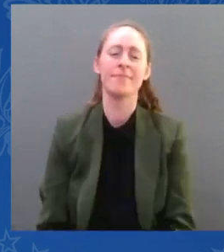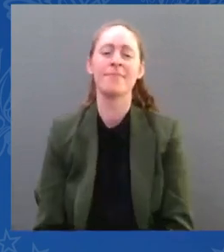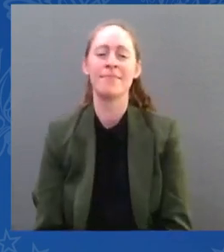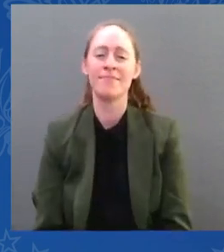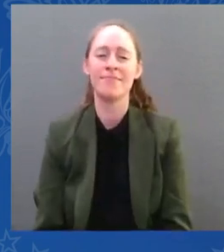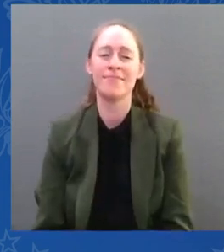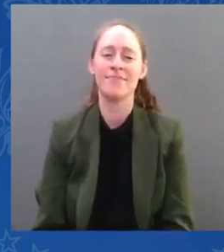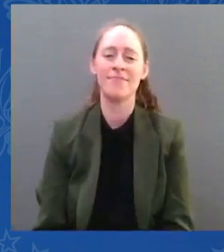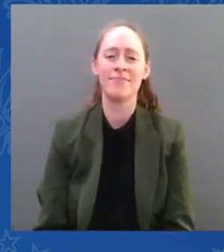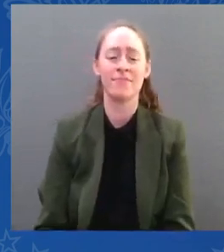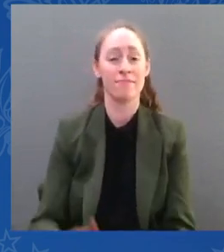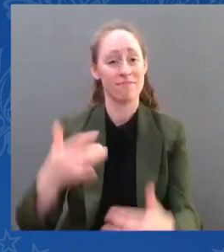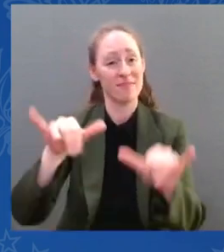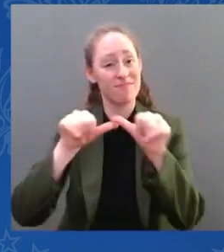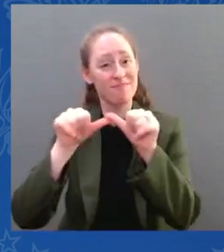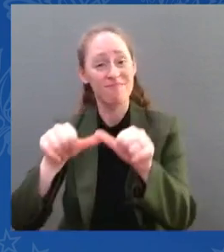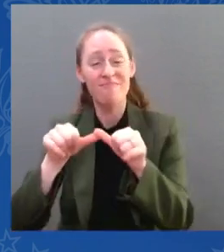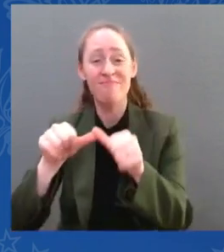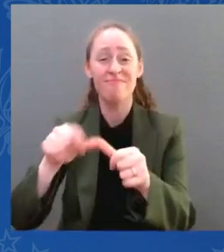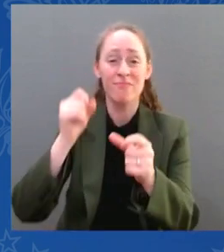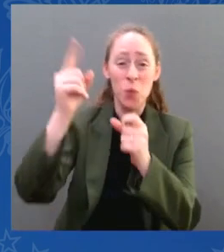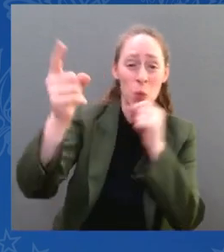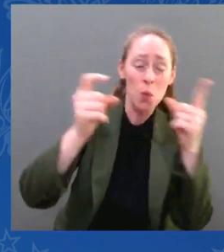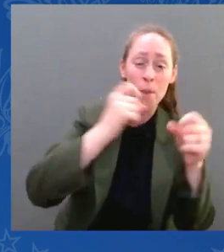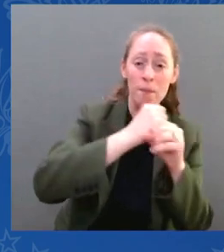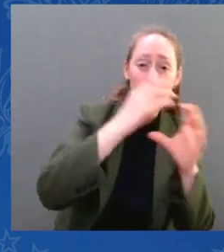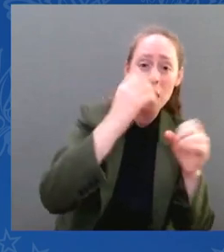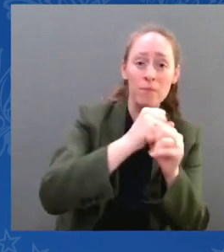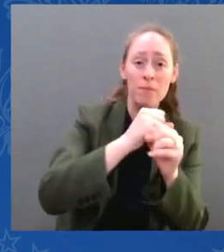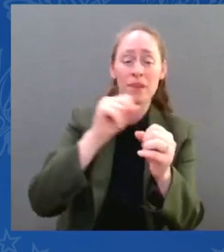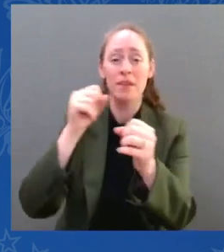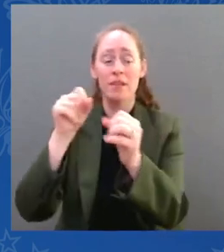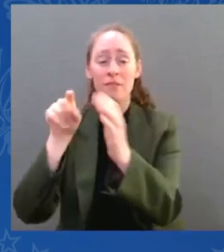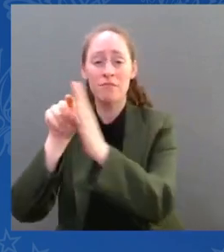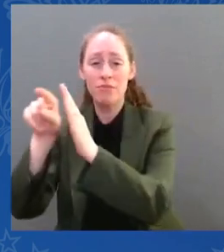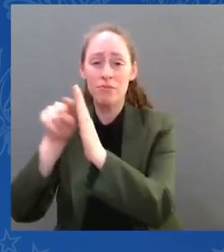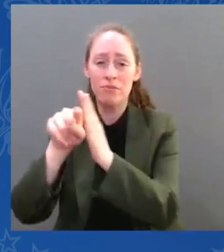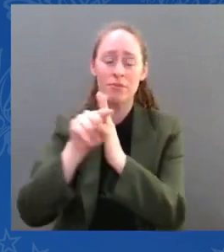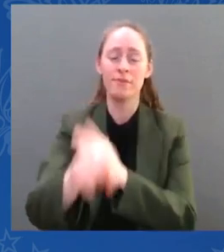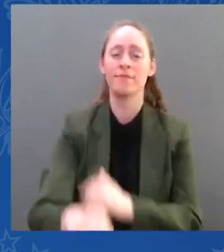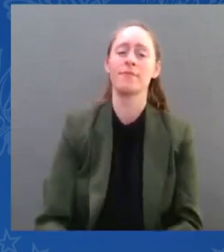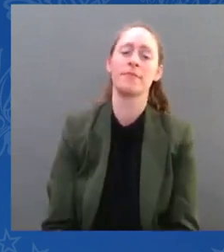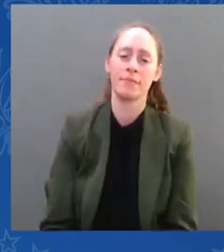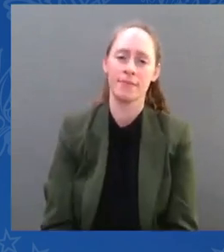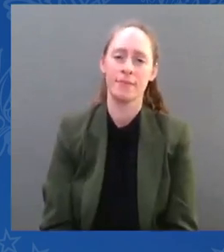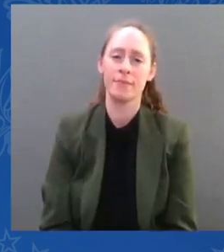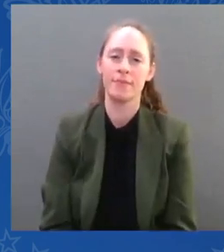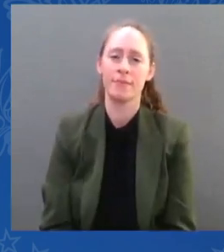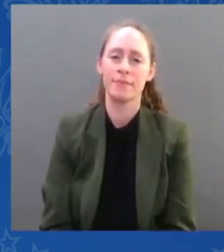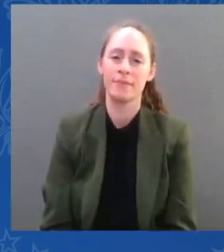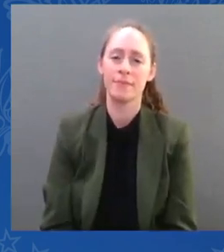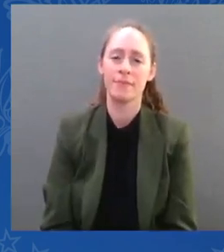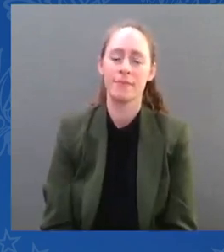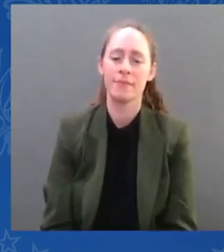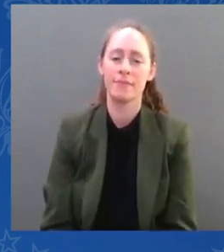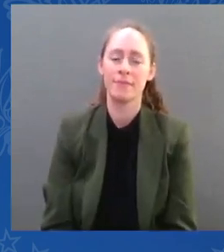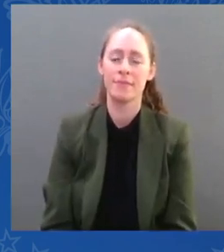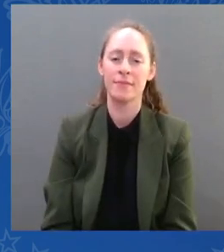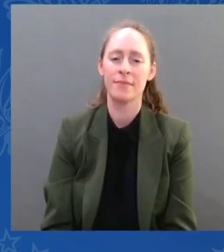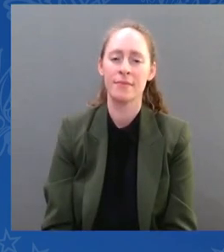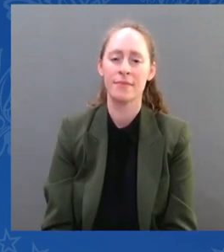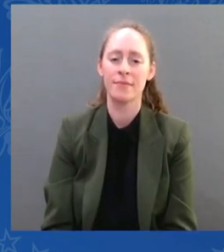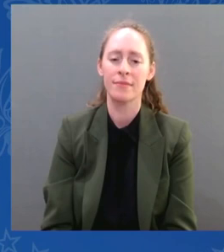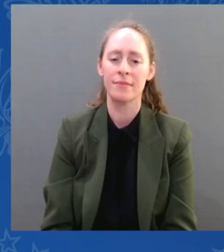enemy fire lessened, Specialist 5 Birdwell gathered ammunition from disabled vehicles and helped wounded soldiers move to safer positions.